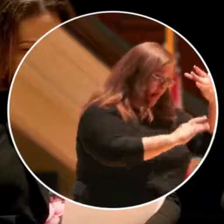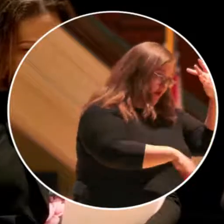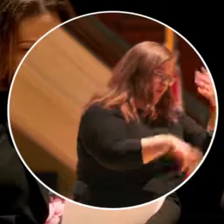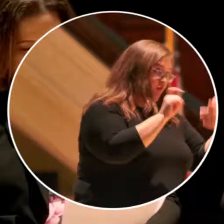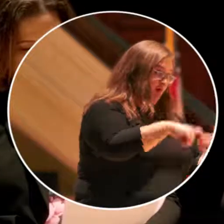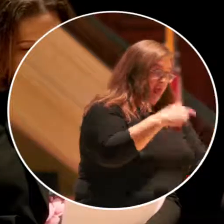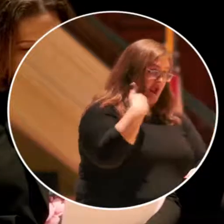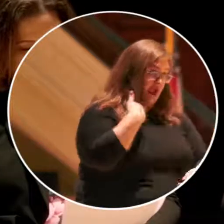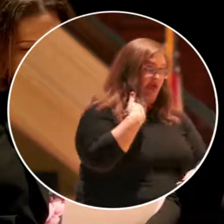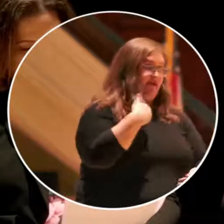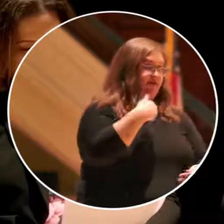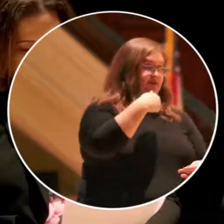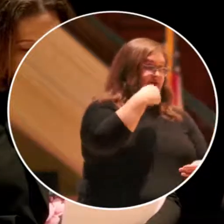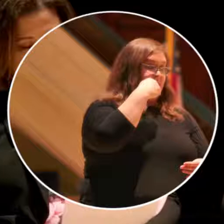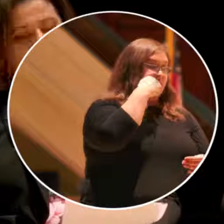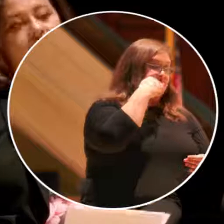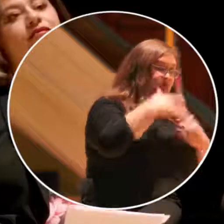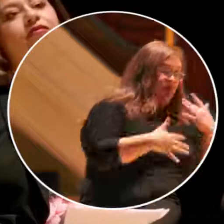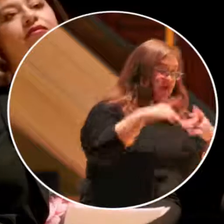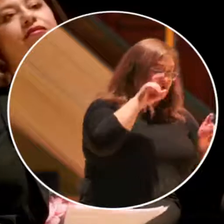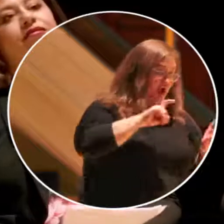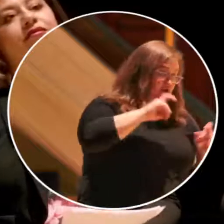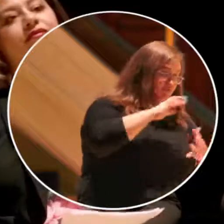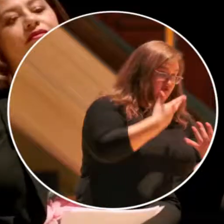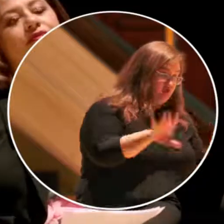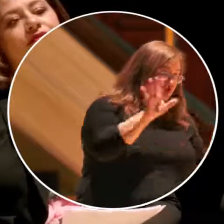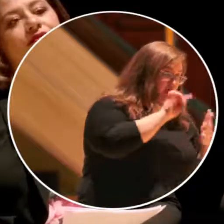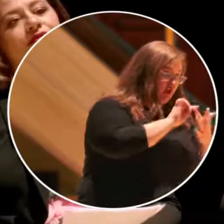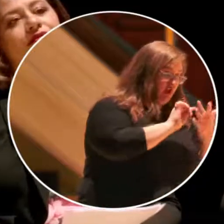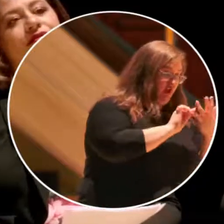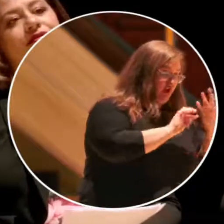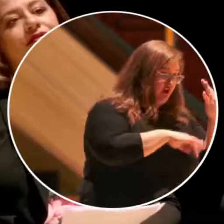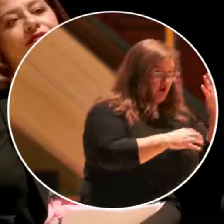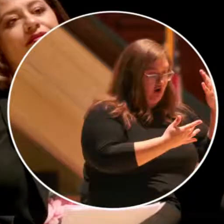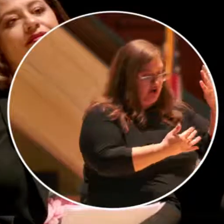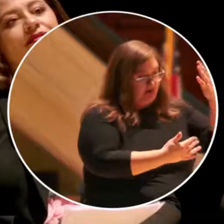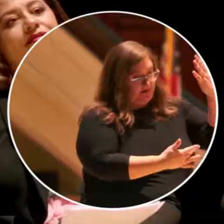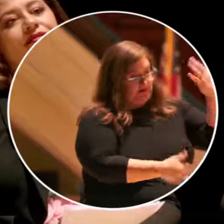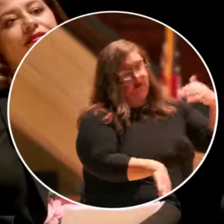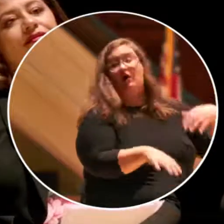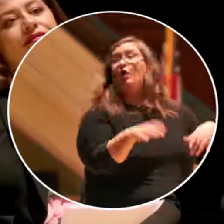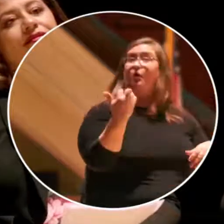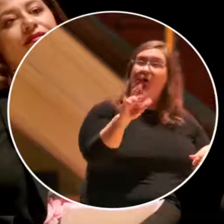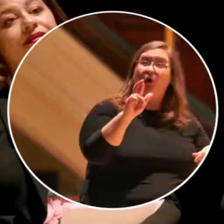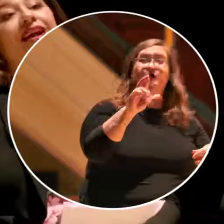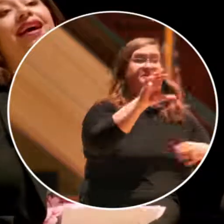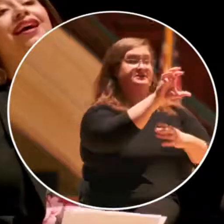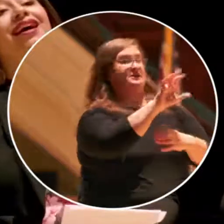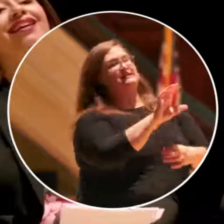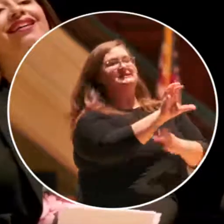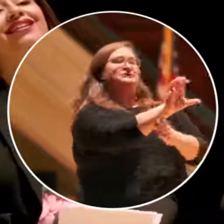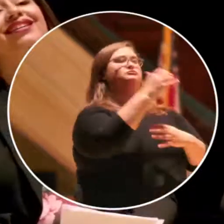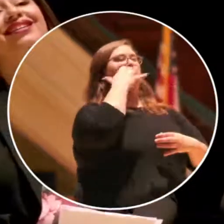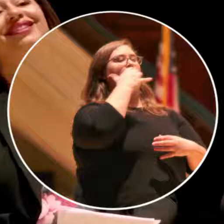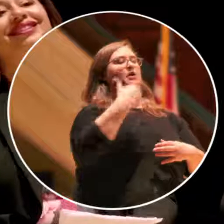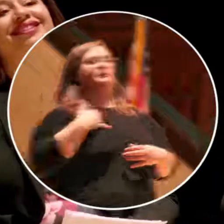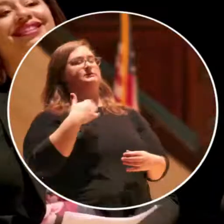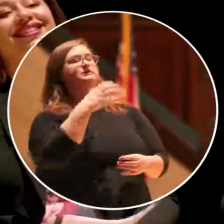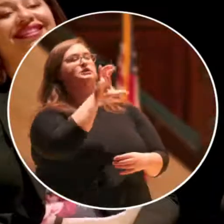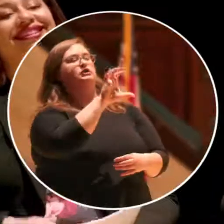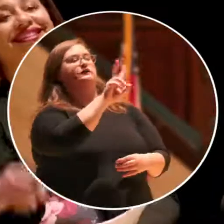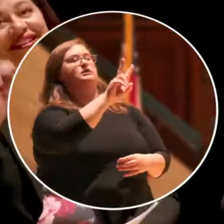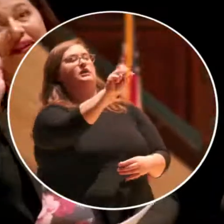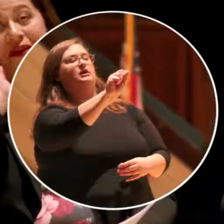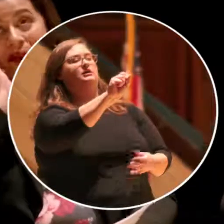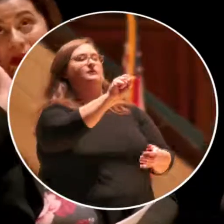blood work done. And of course, hello, this is CVS Pharmacy. Your prescriptions are ready.